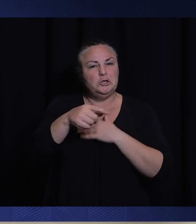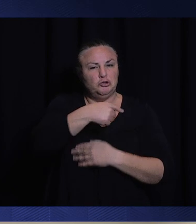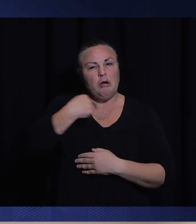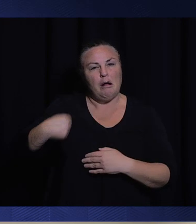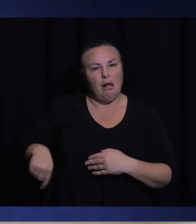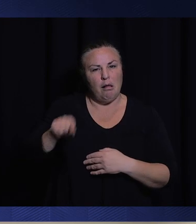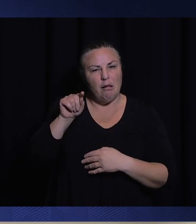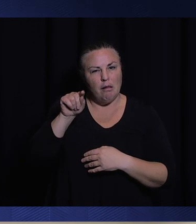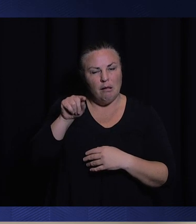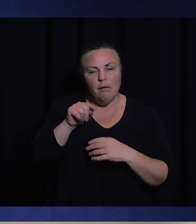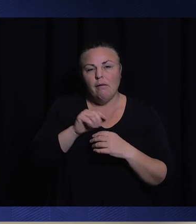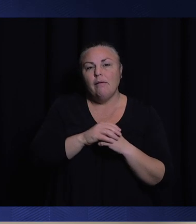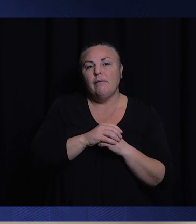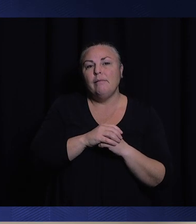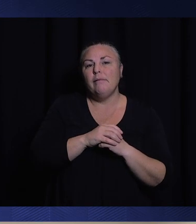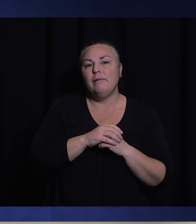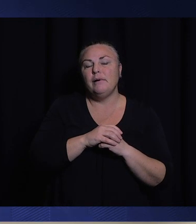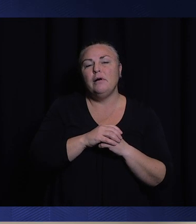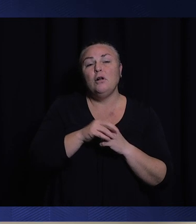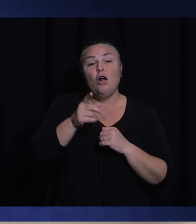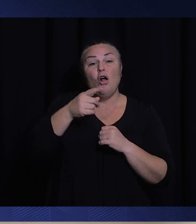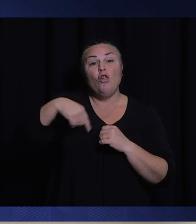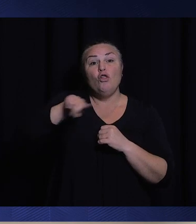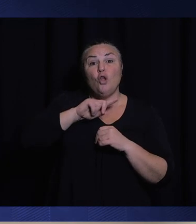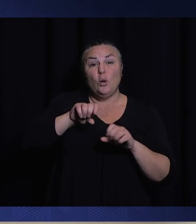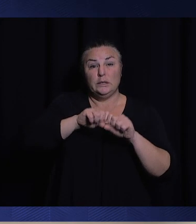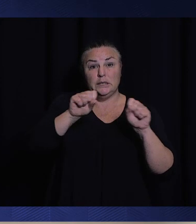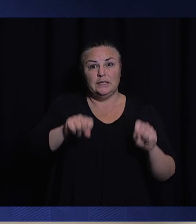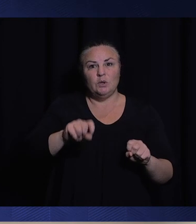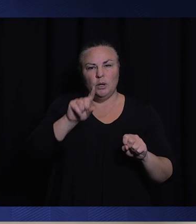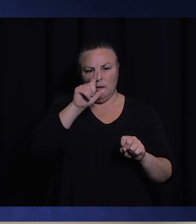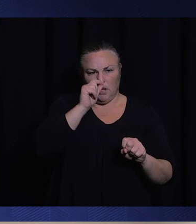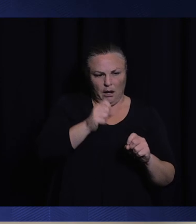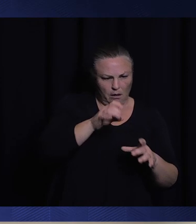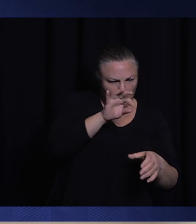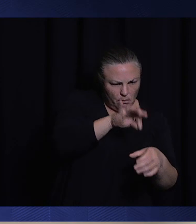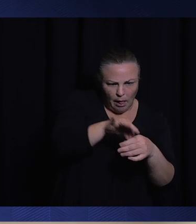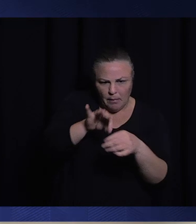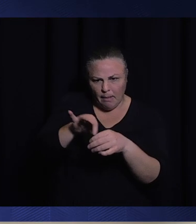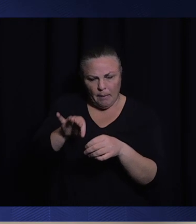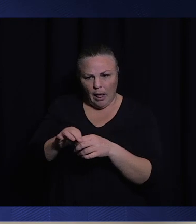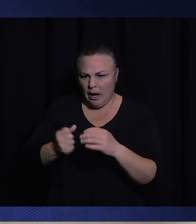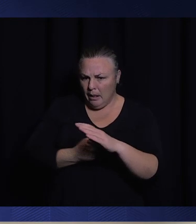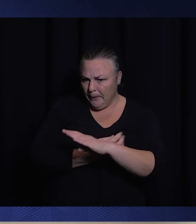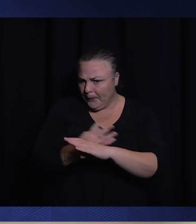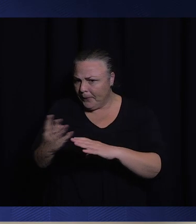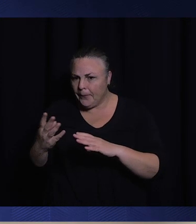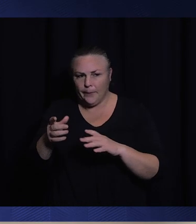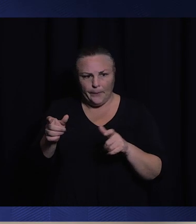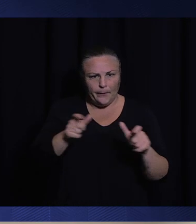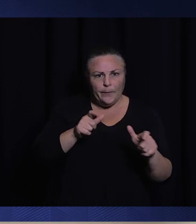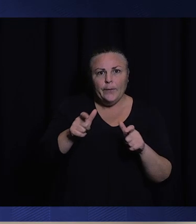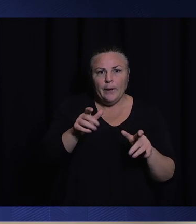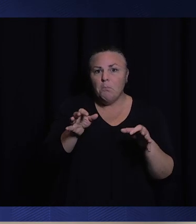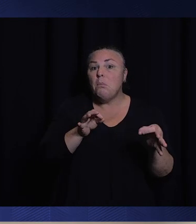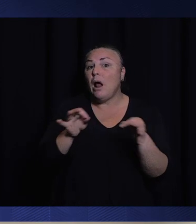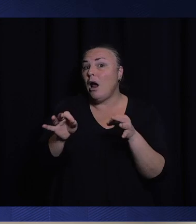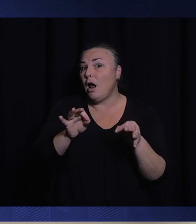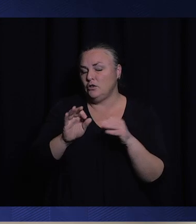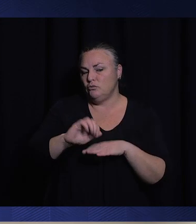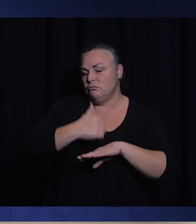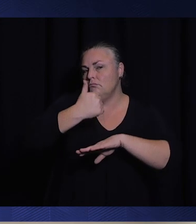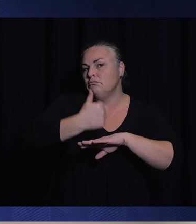this diagram contained in a UNESCO report to elaborate this. The types of practice we